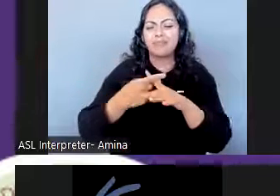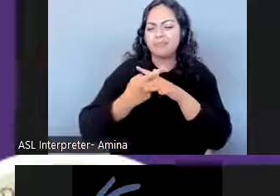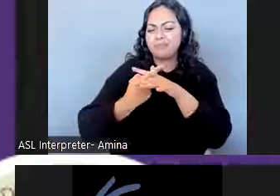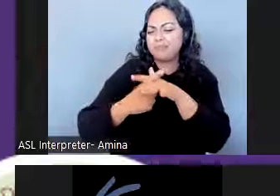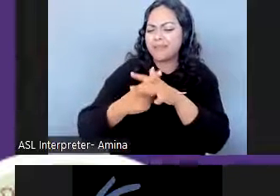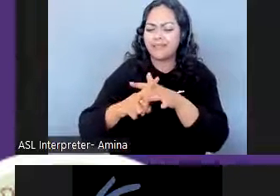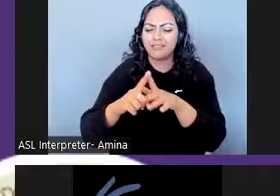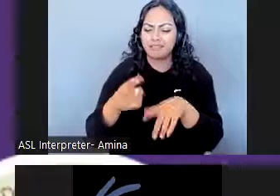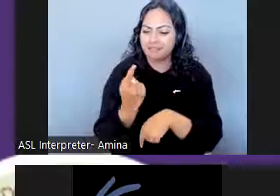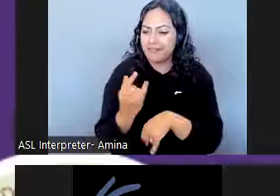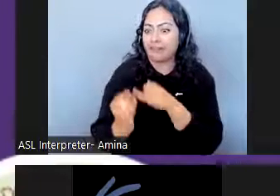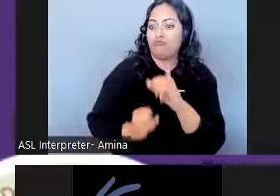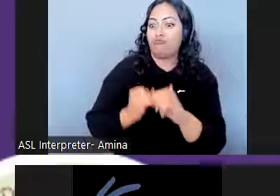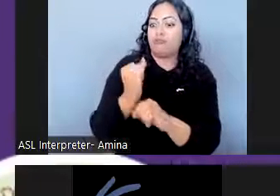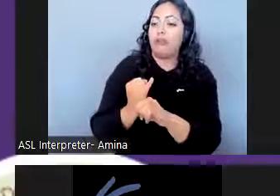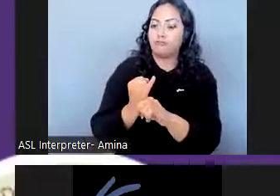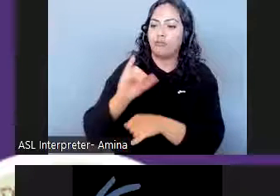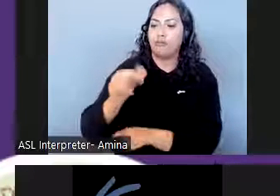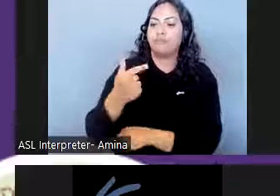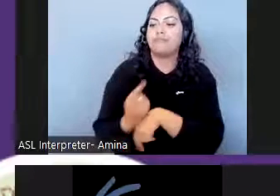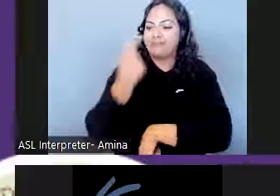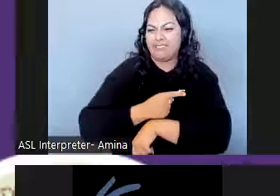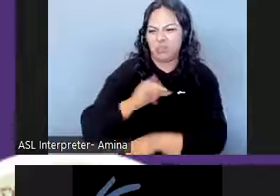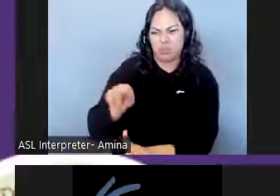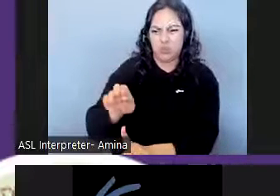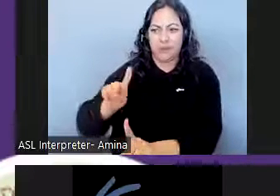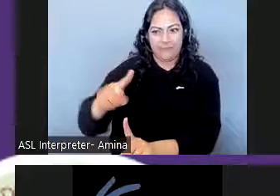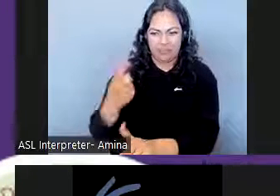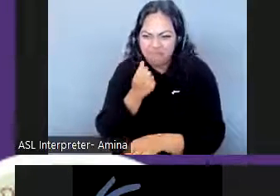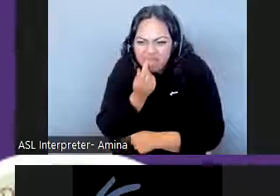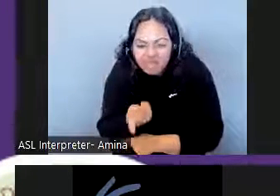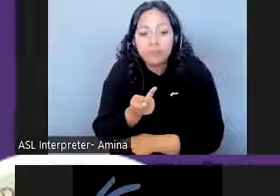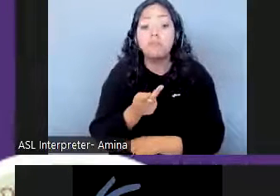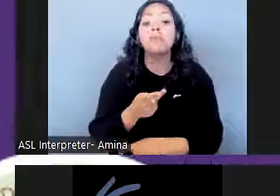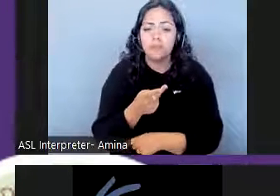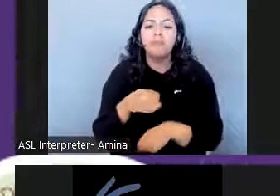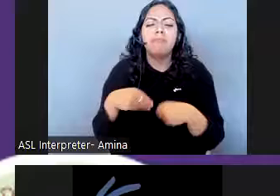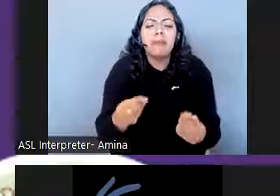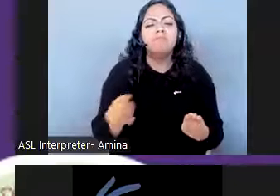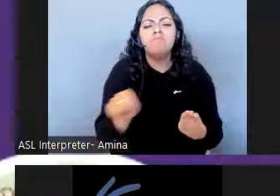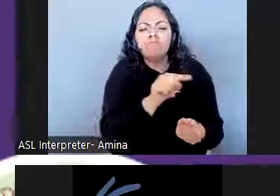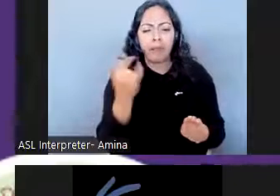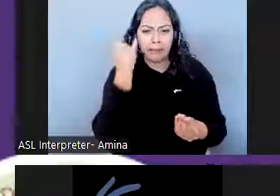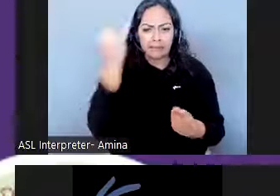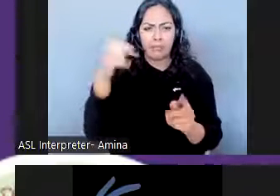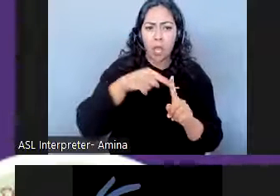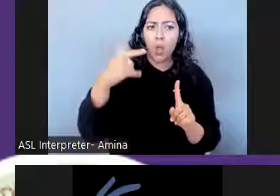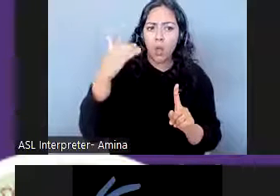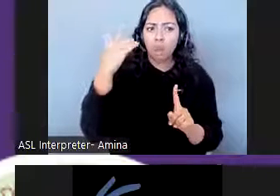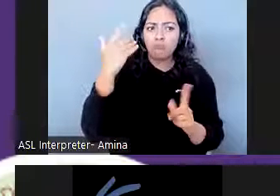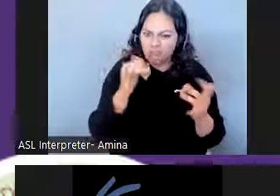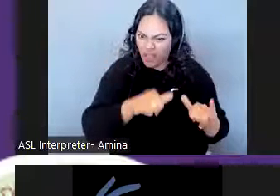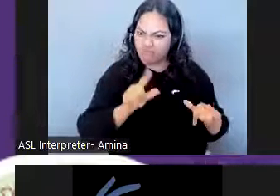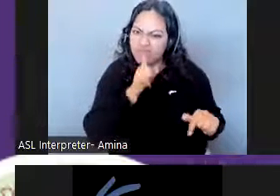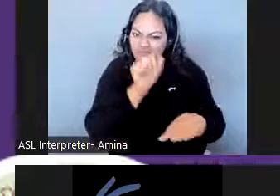June 1st and a couple days away, just to give people some idea, awareness that this is actually happening. And there's so many